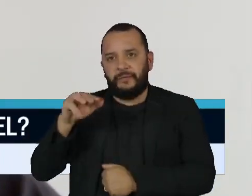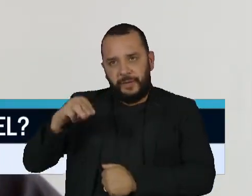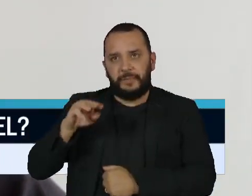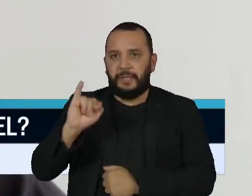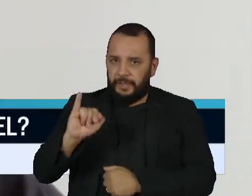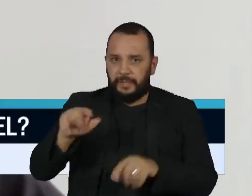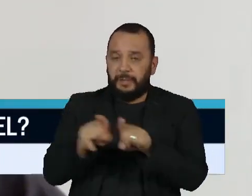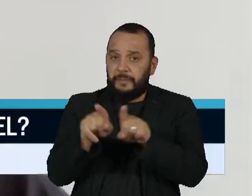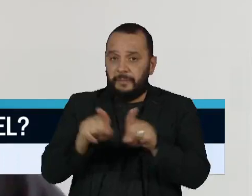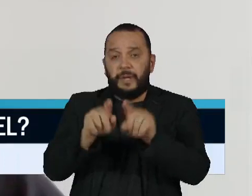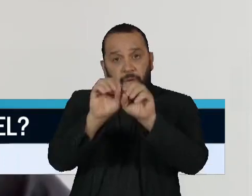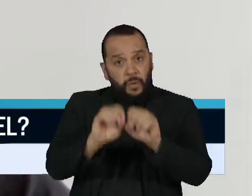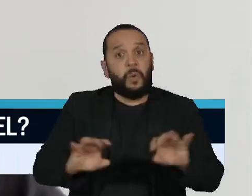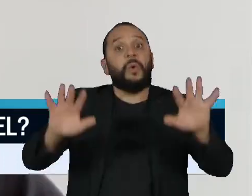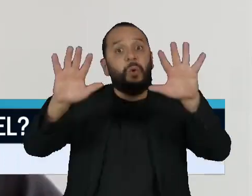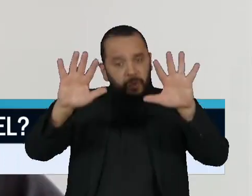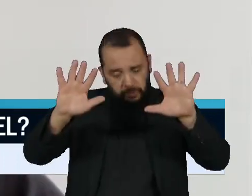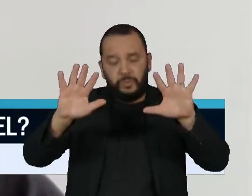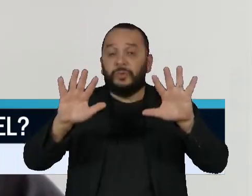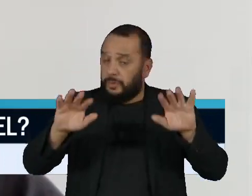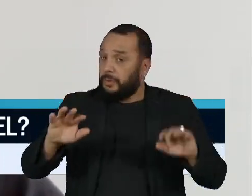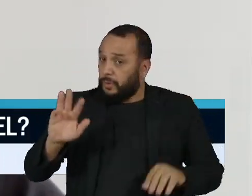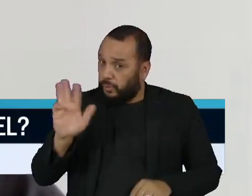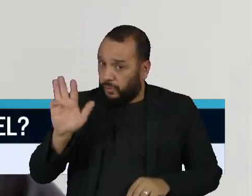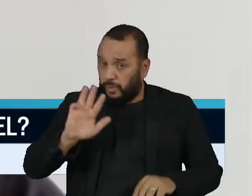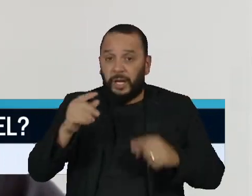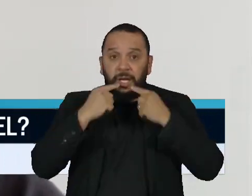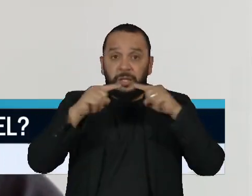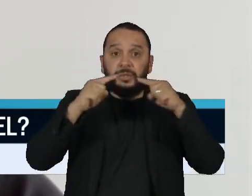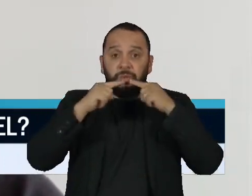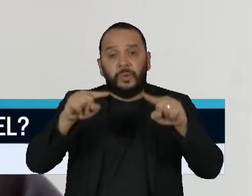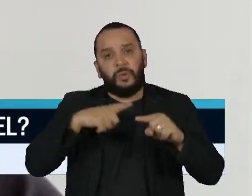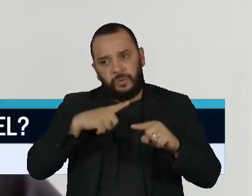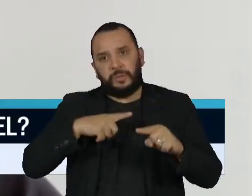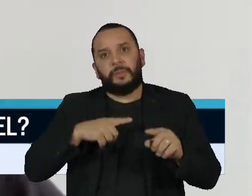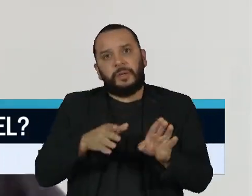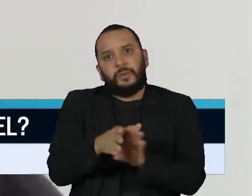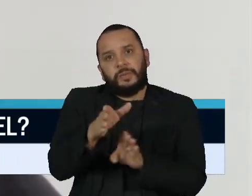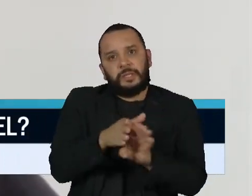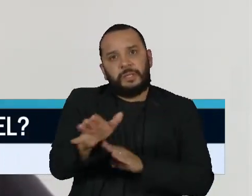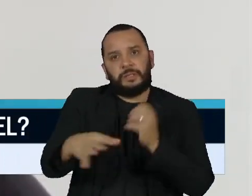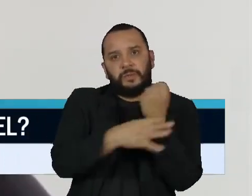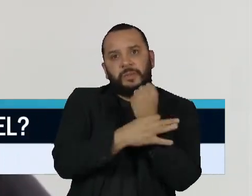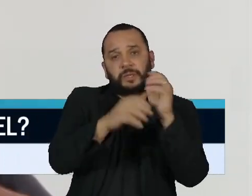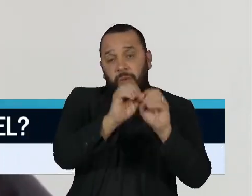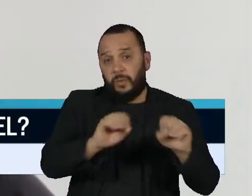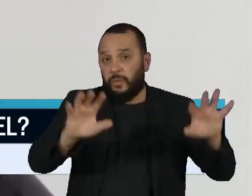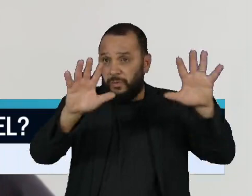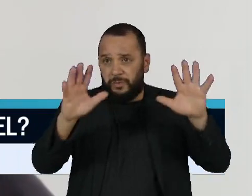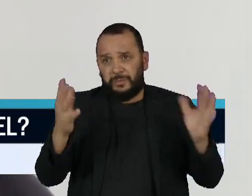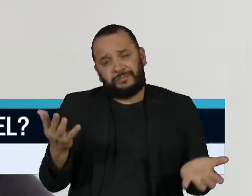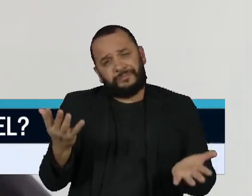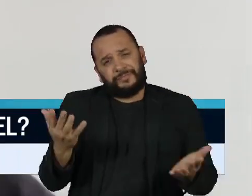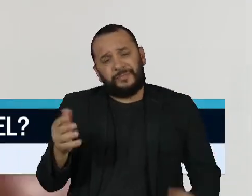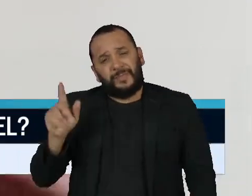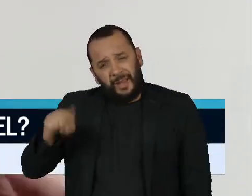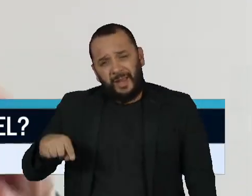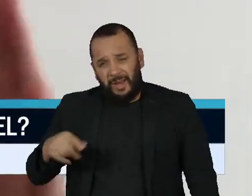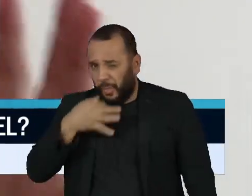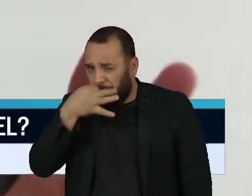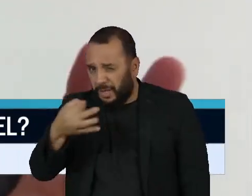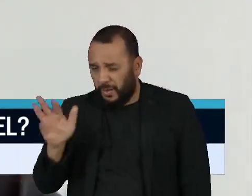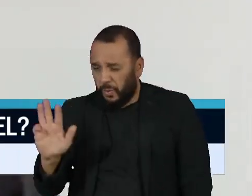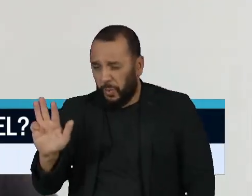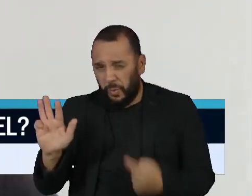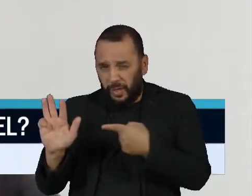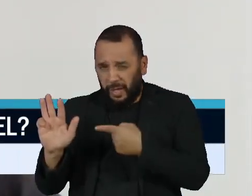mesmo e especialmente, como ele tem feito, o Conselho de Segurança da ONU. Isso é uma posição isolada do Lula ou isso pode ser